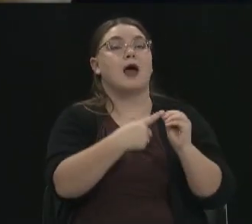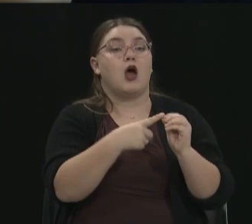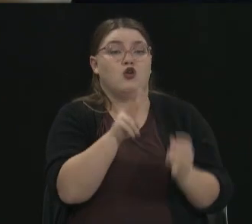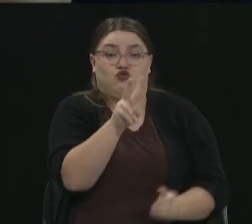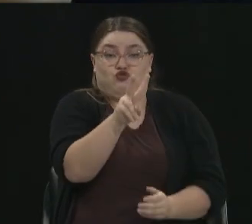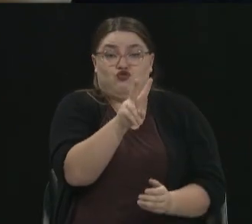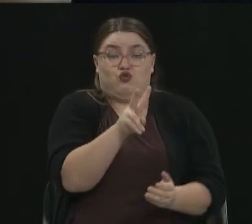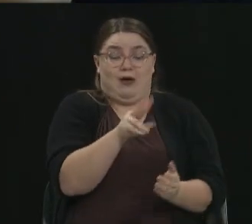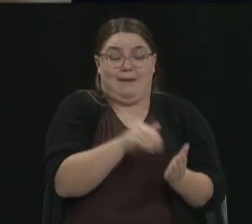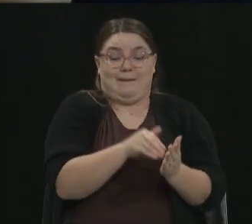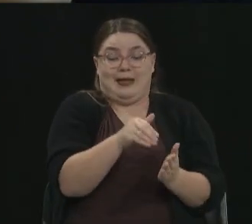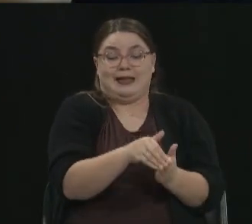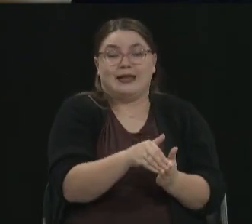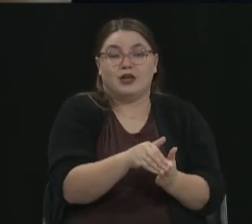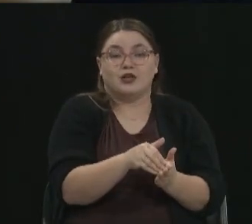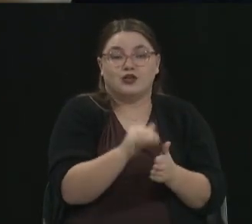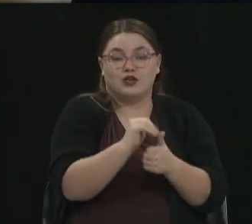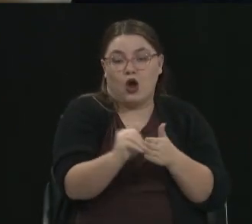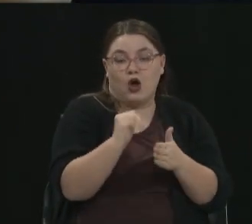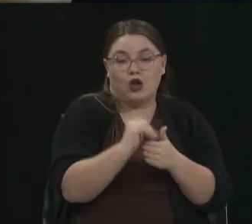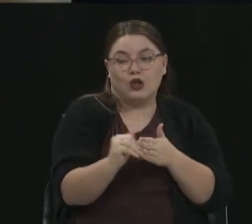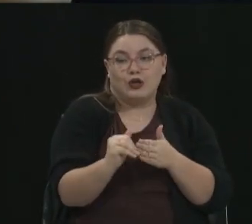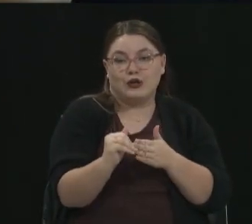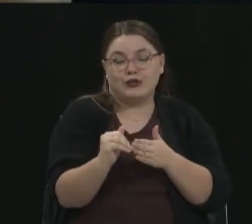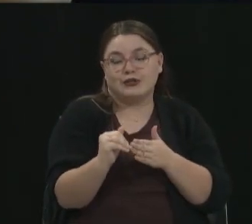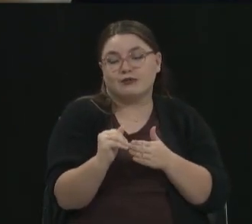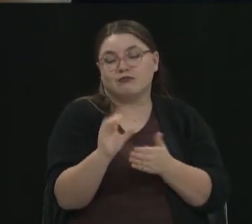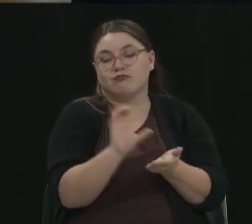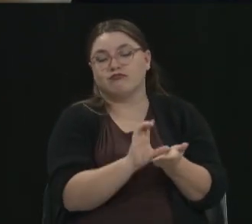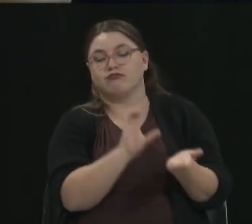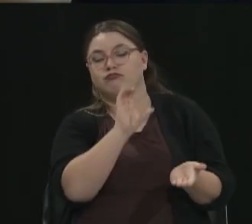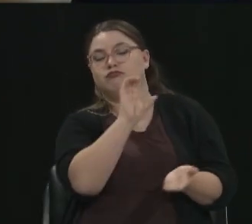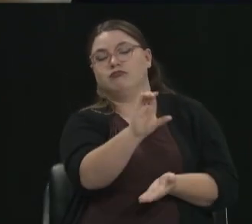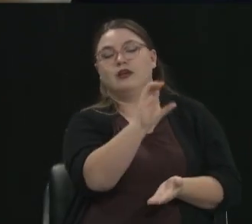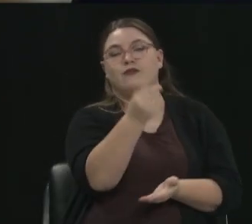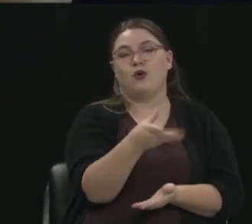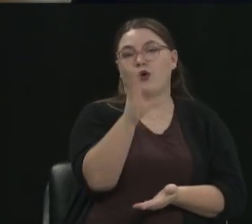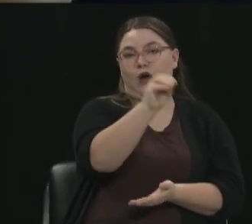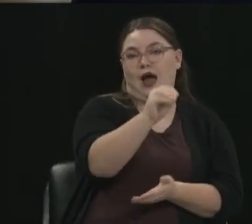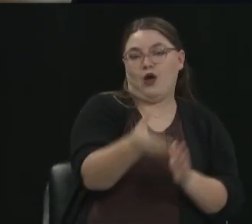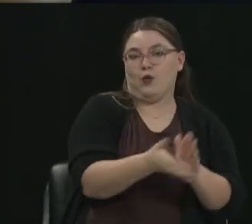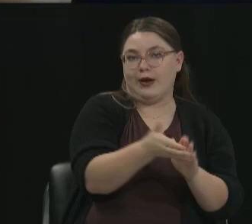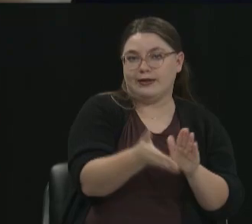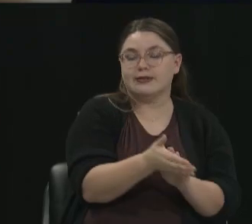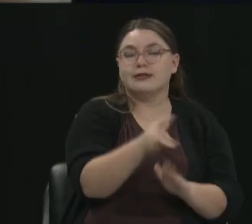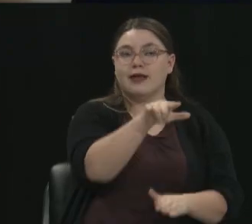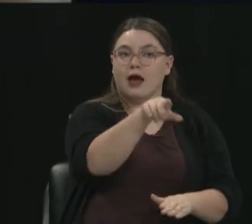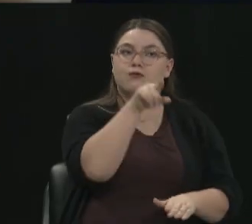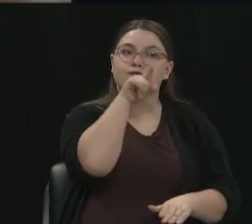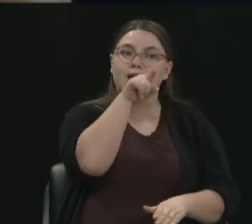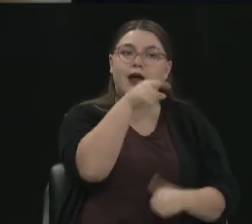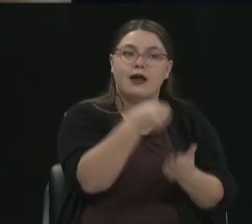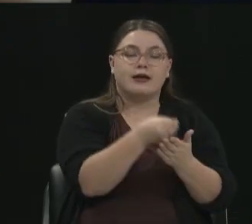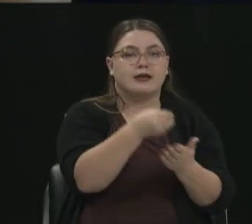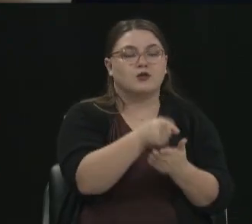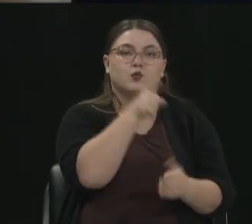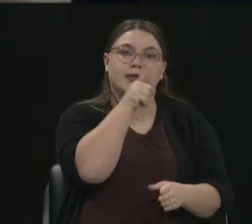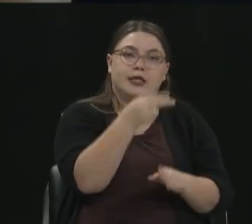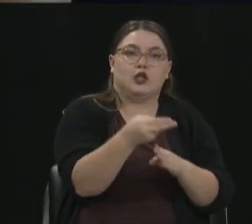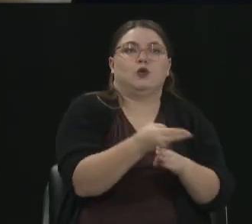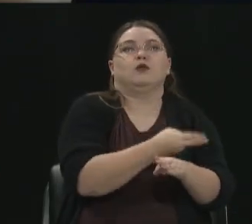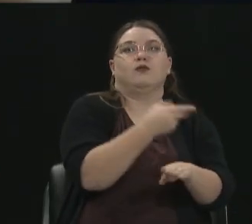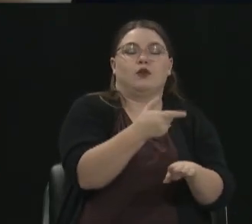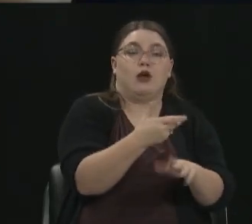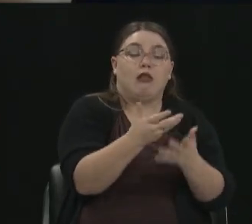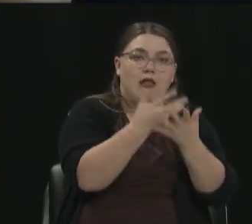million into Ohio House and Senate races, that money goes a lot further. And so the dark money's